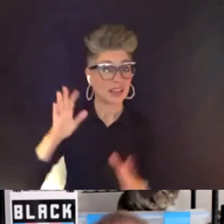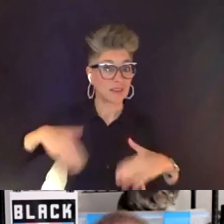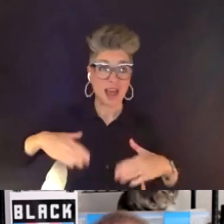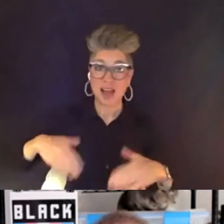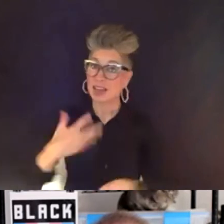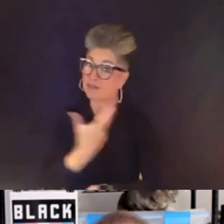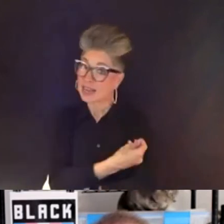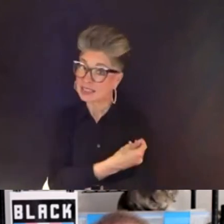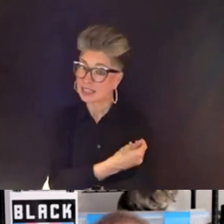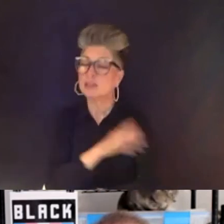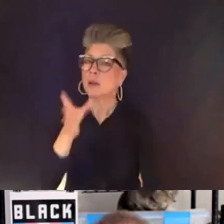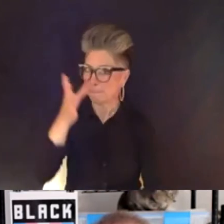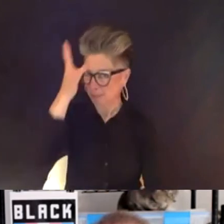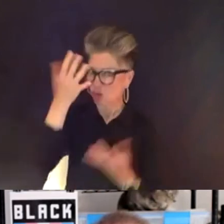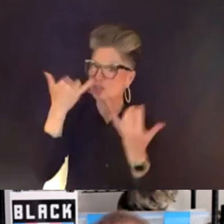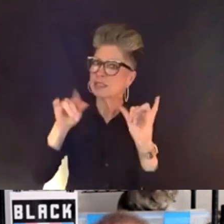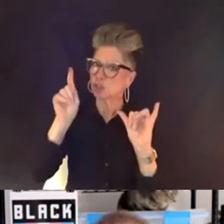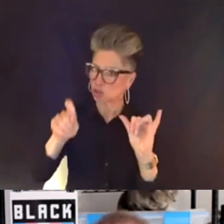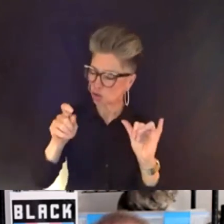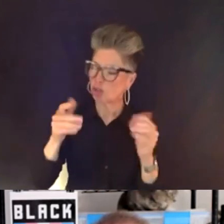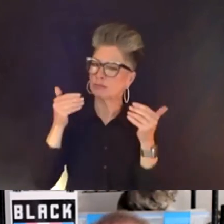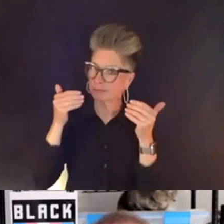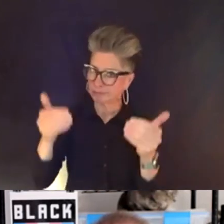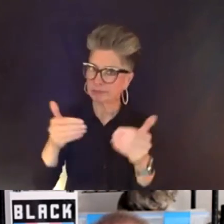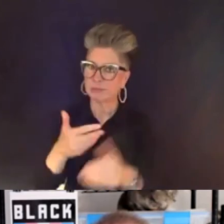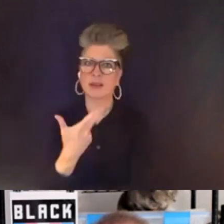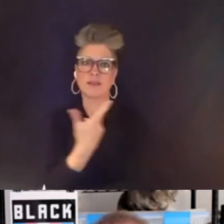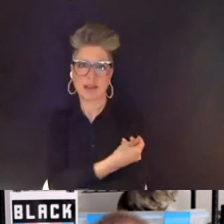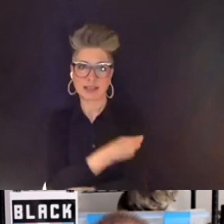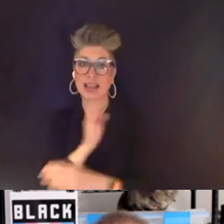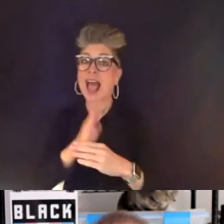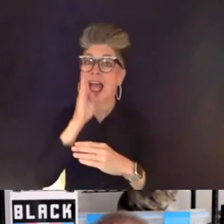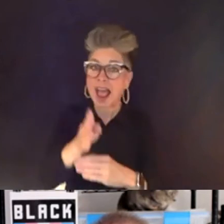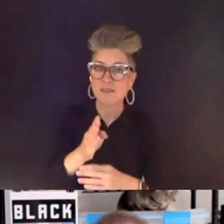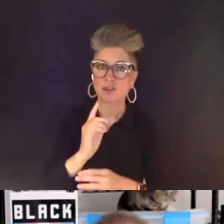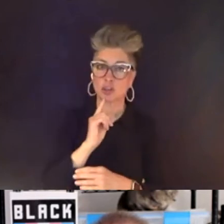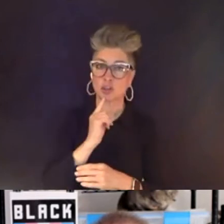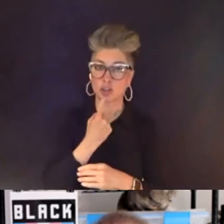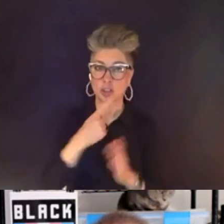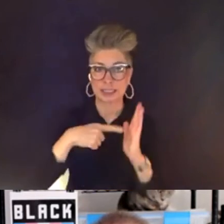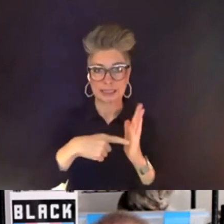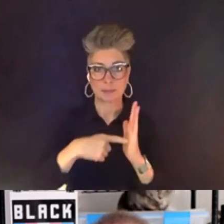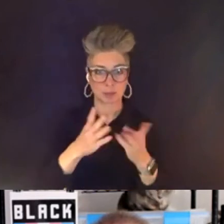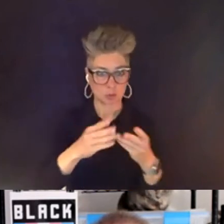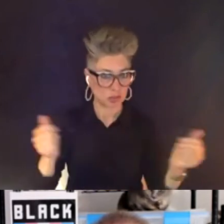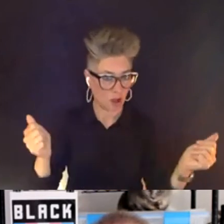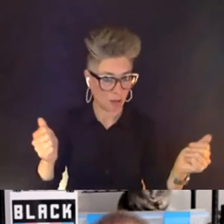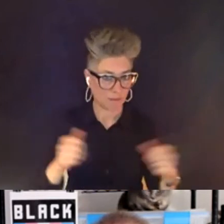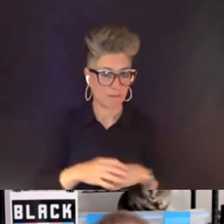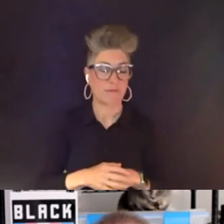should also still consider getting vaccinated after their acute symptoms have resolved. So I would suggest,